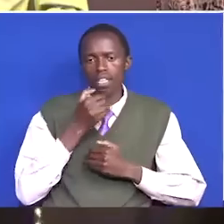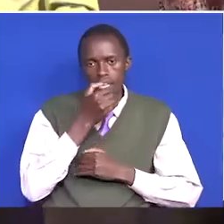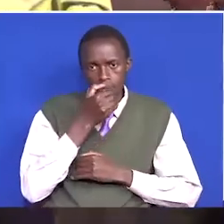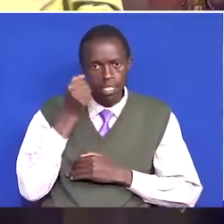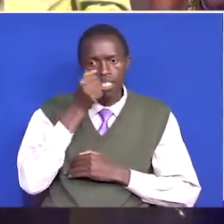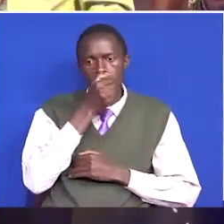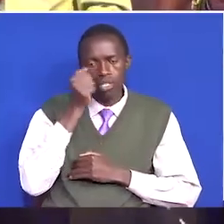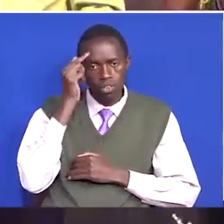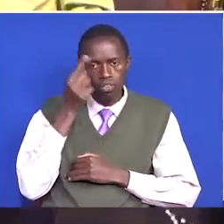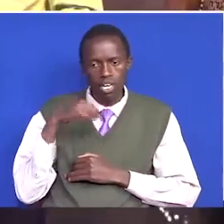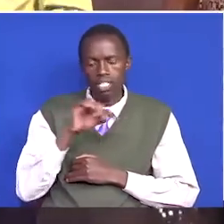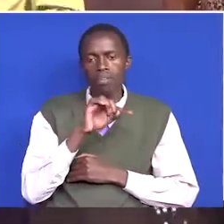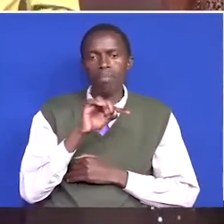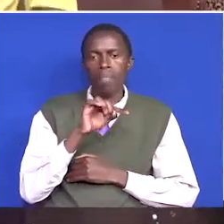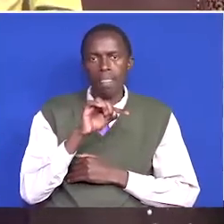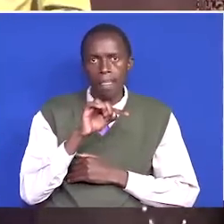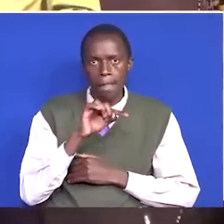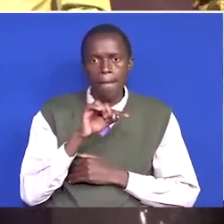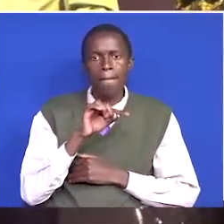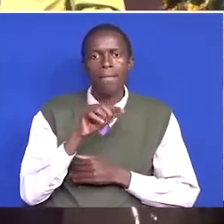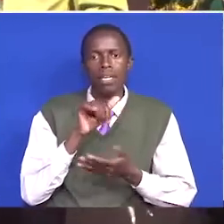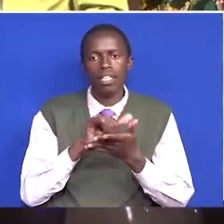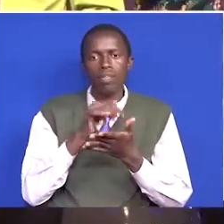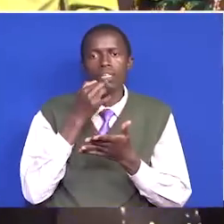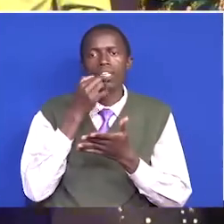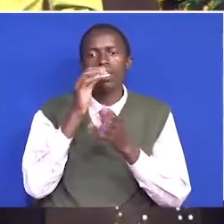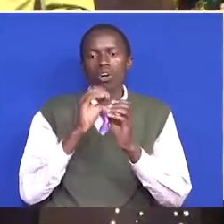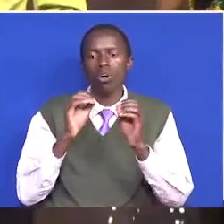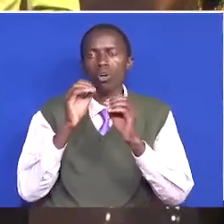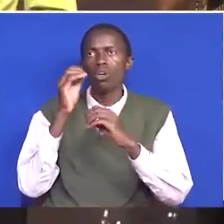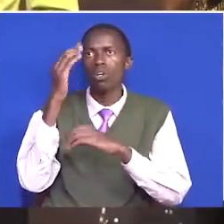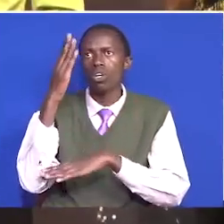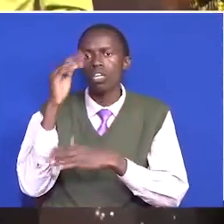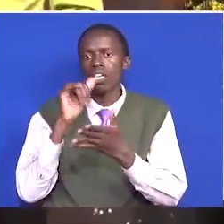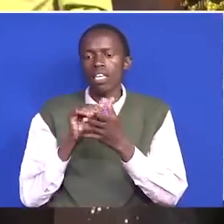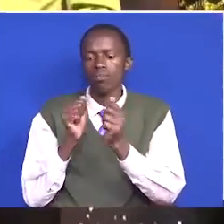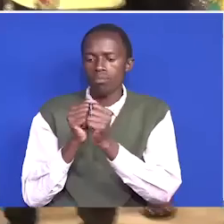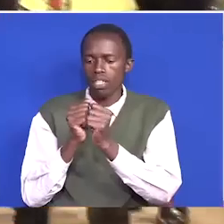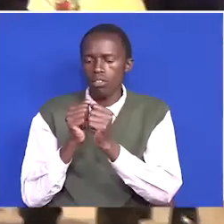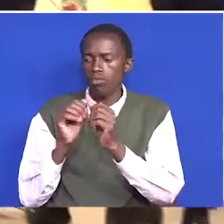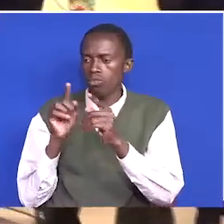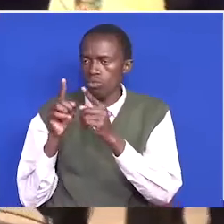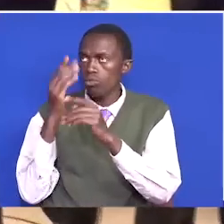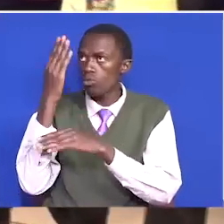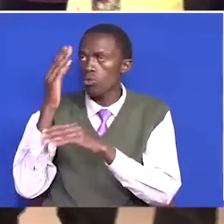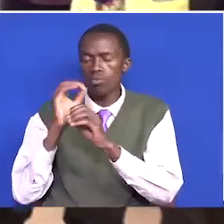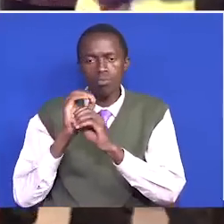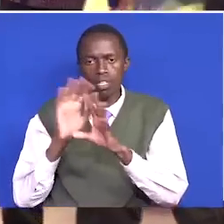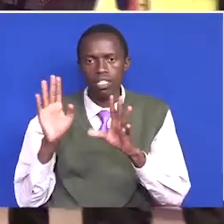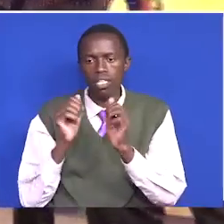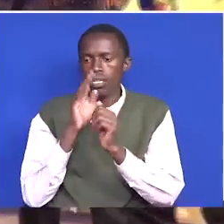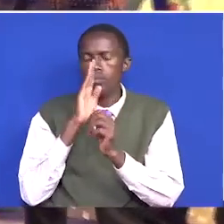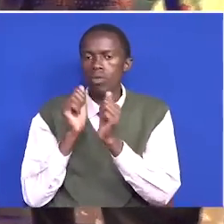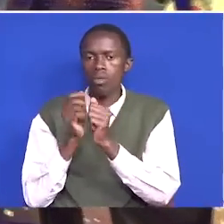of thoughts for us. And we declare, oh God, that without you we are nothing. Be with